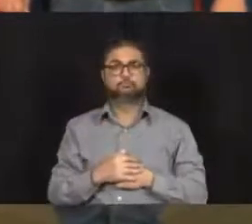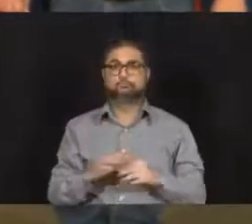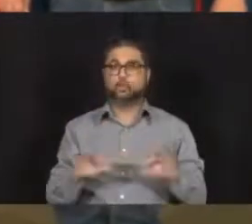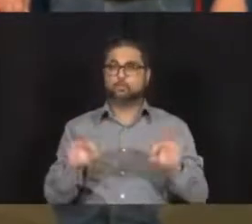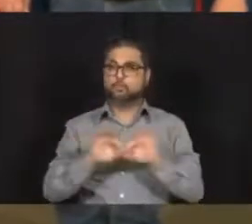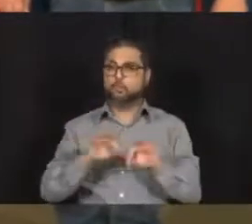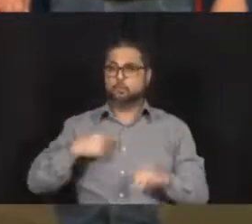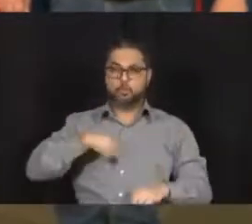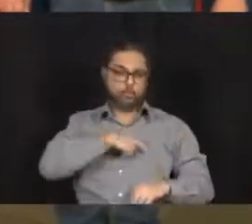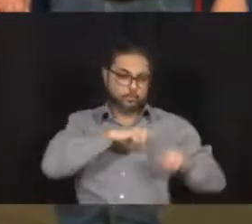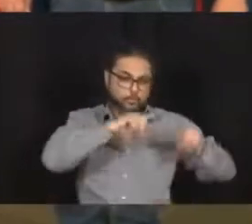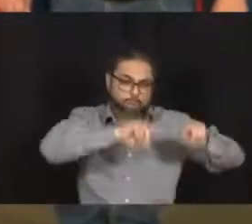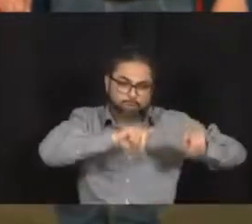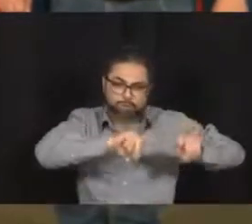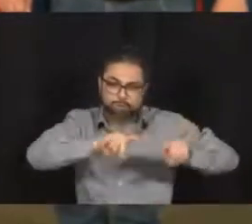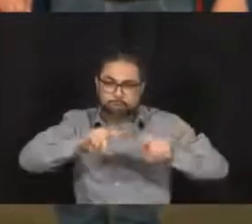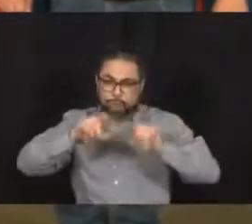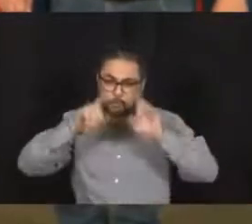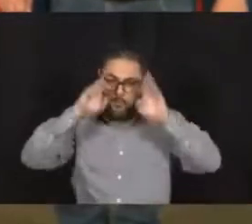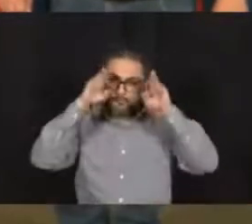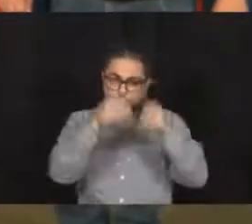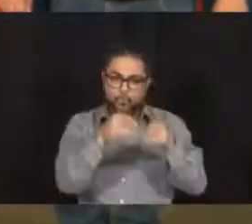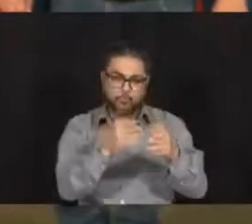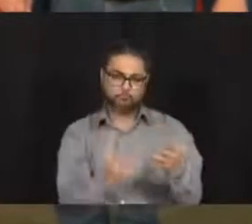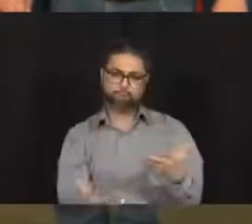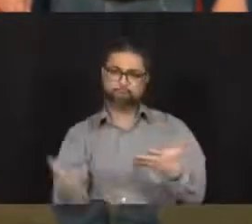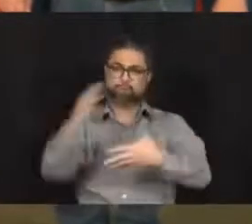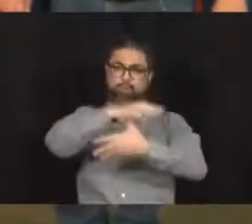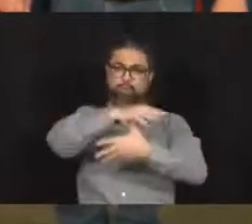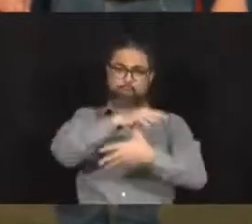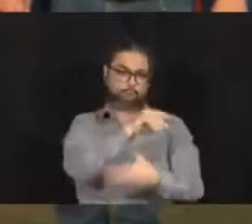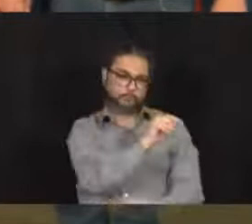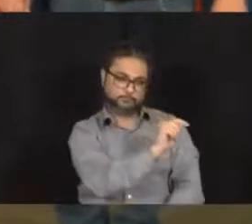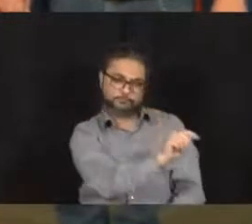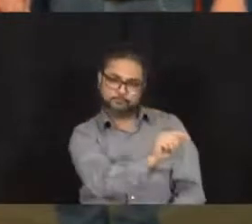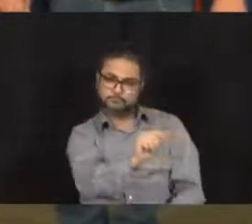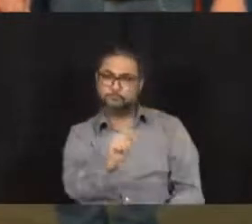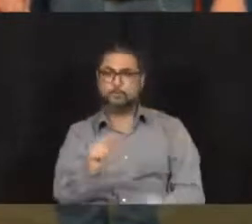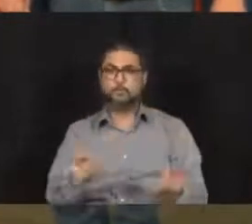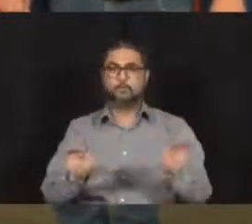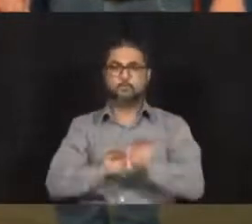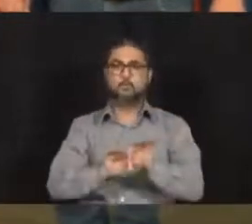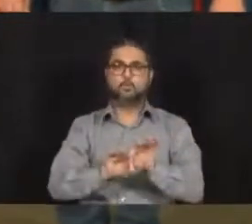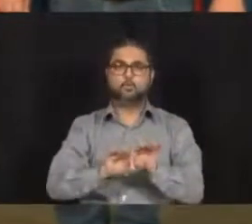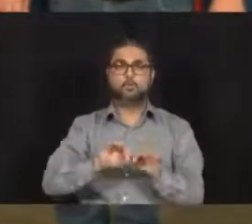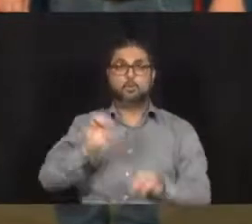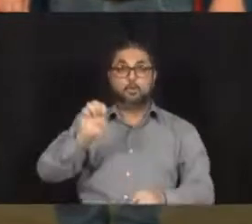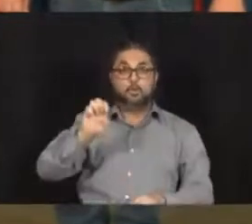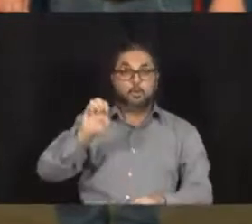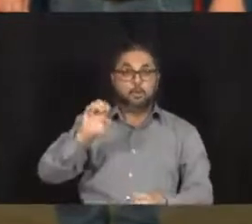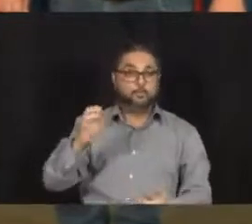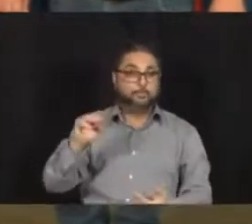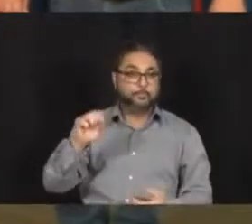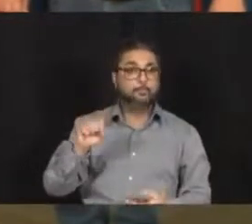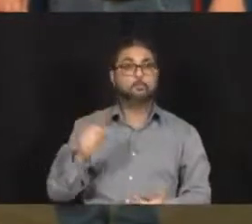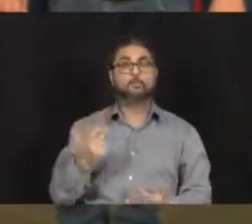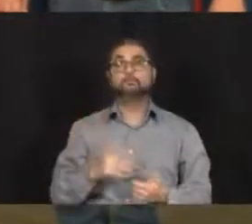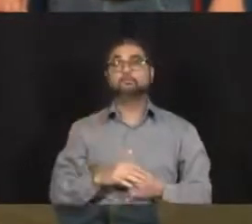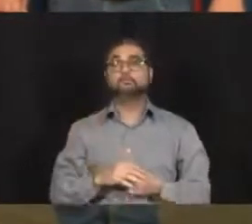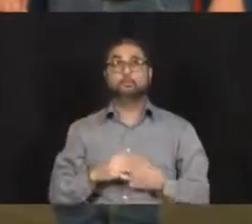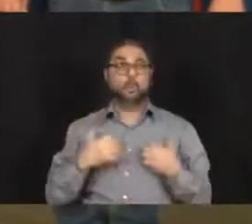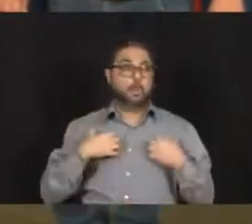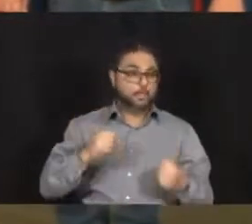areas that are most significant, both in terms of our first responders and healthcare providers, but also to our most